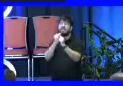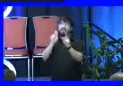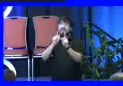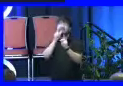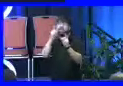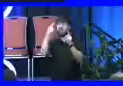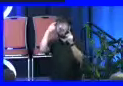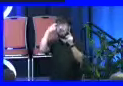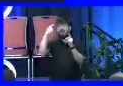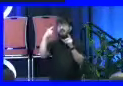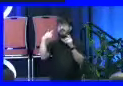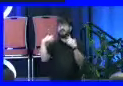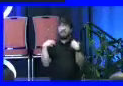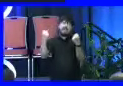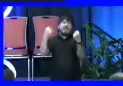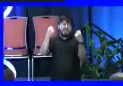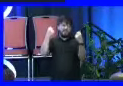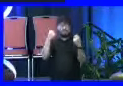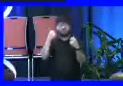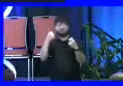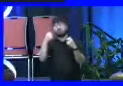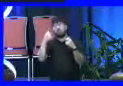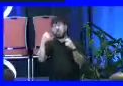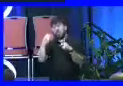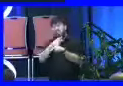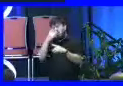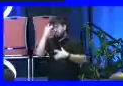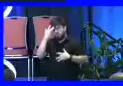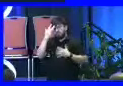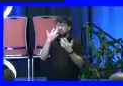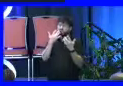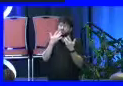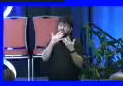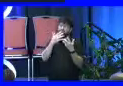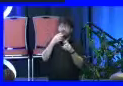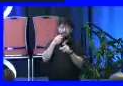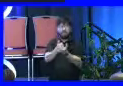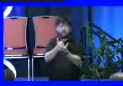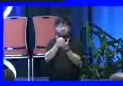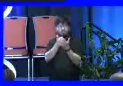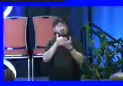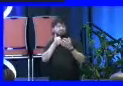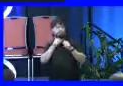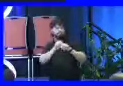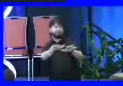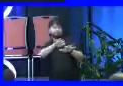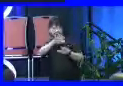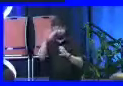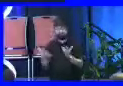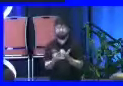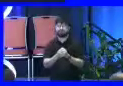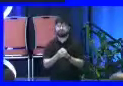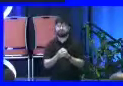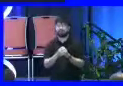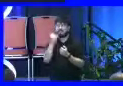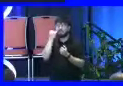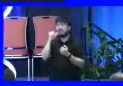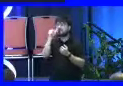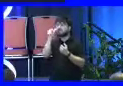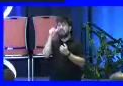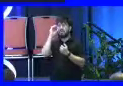health conditions really across the lifespan. And if none of that convinced you about the importance of